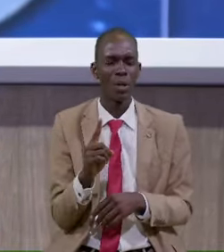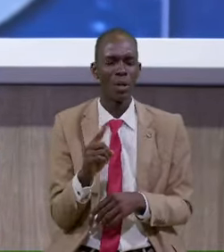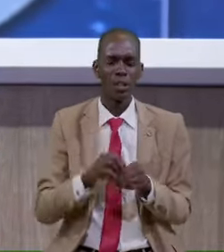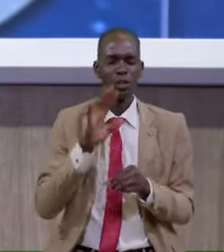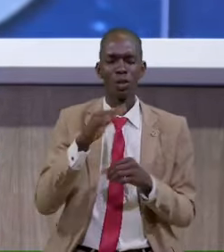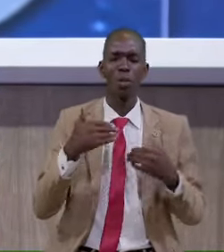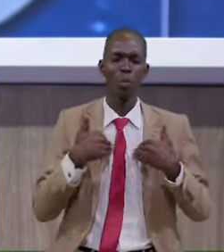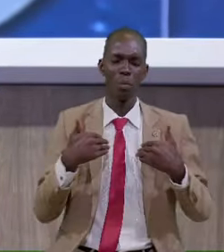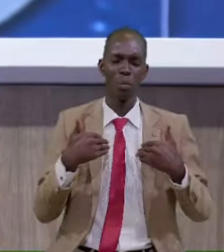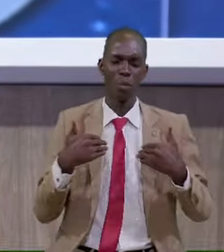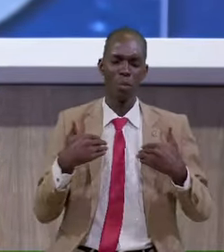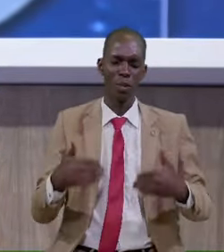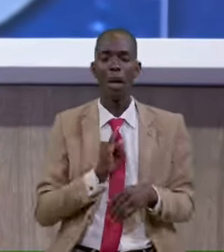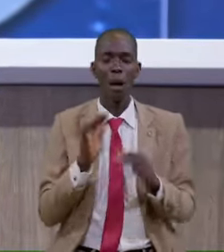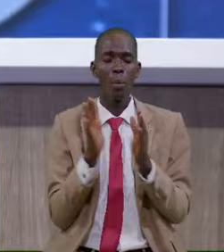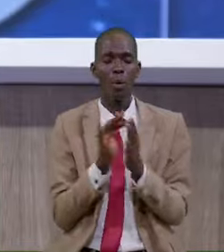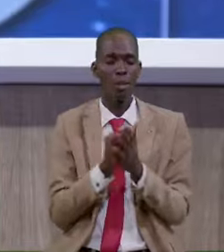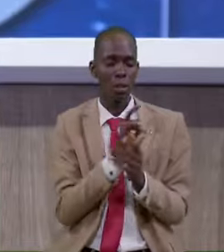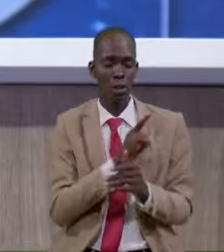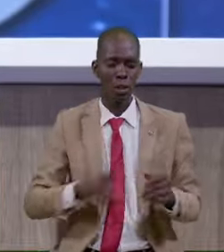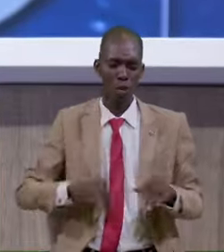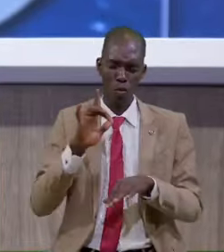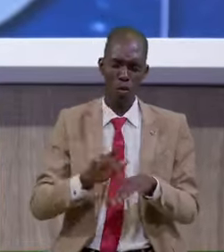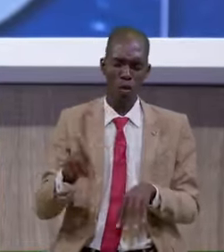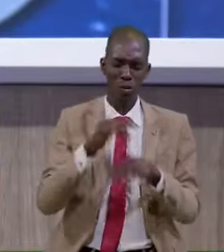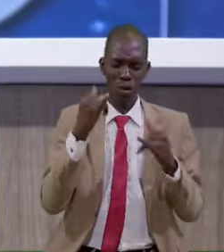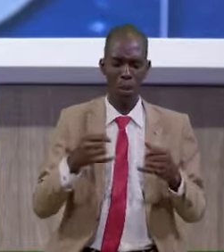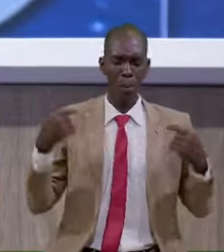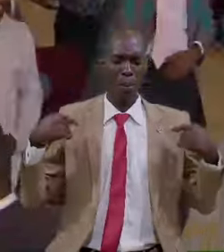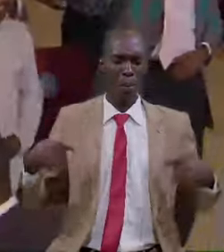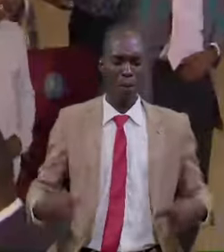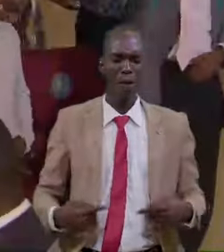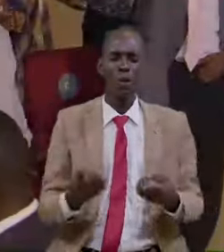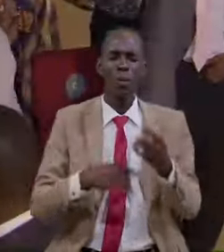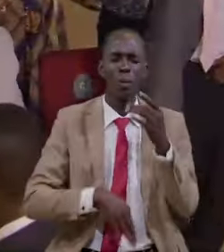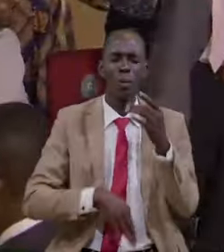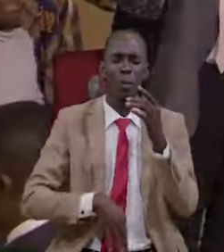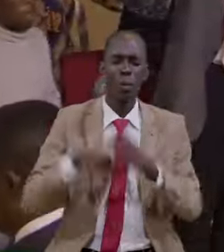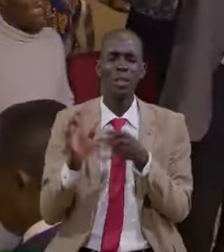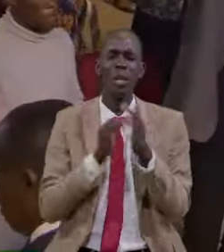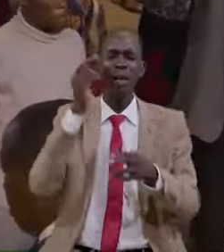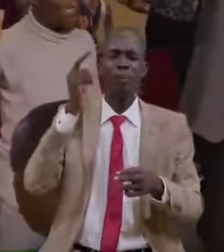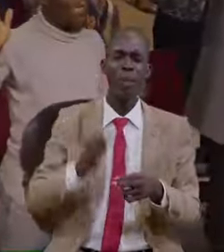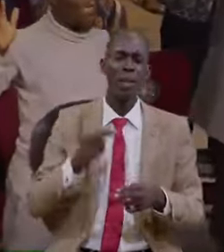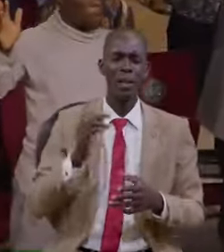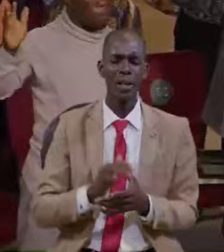body, I pray the Lord touch you right now. Pain, come out in Jesus' name.